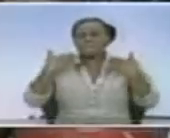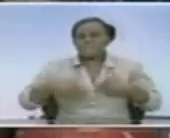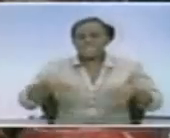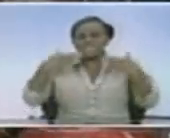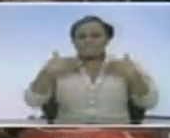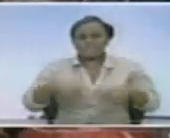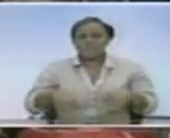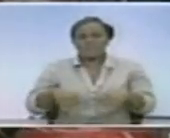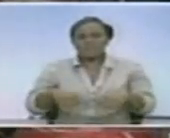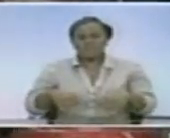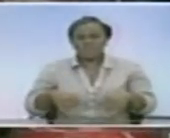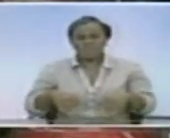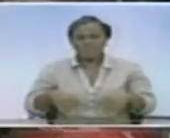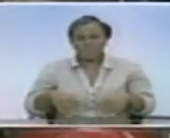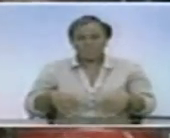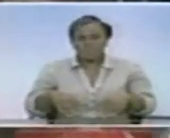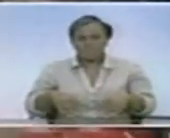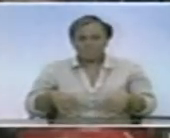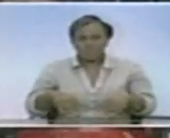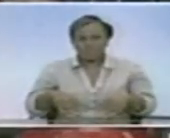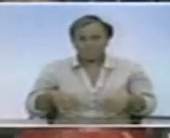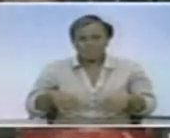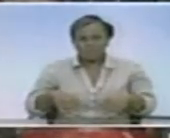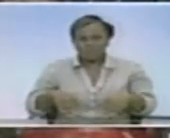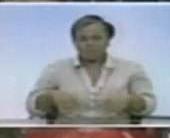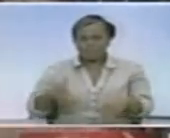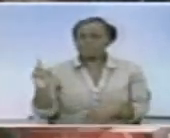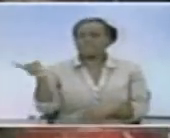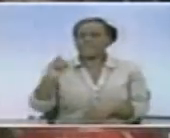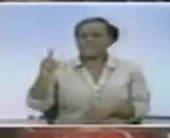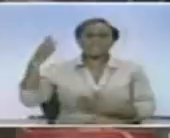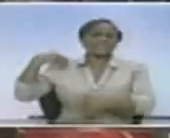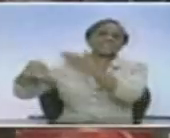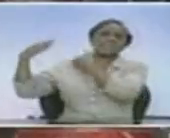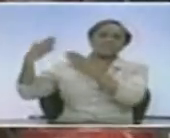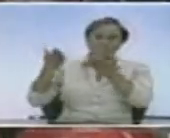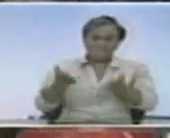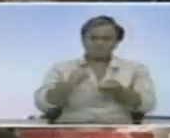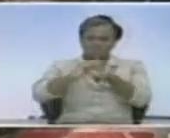are now, we used to call them ministers, now I